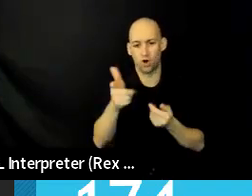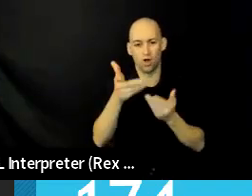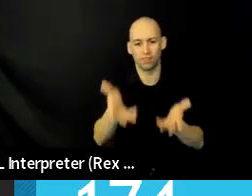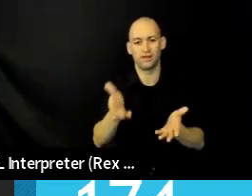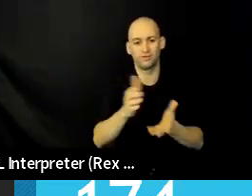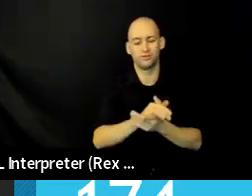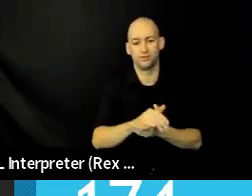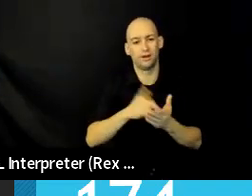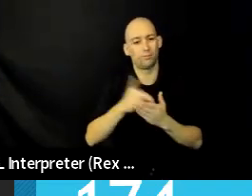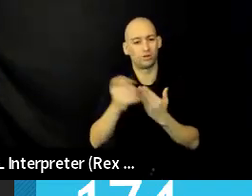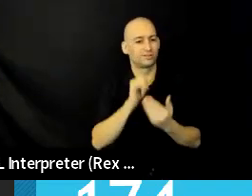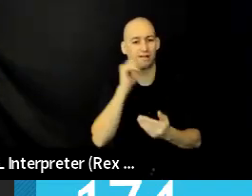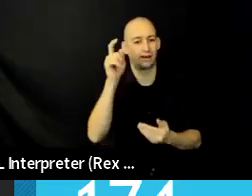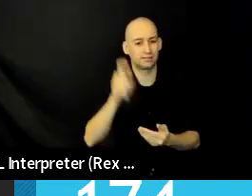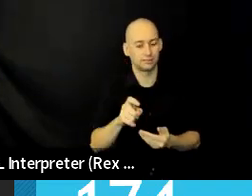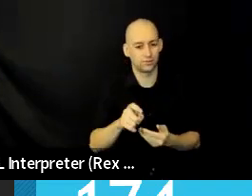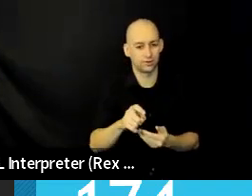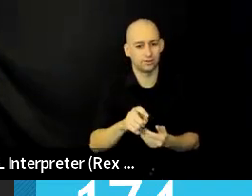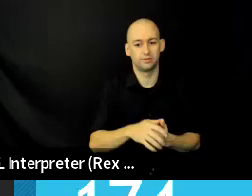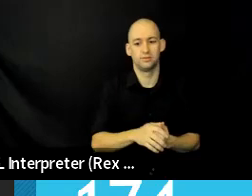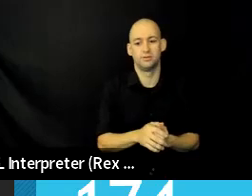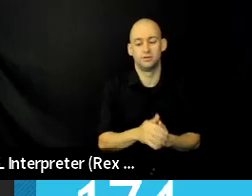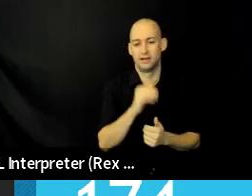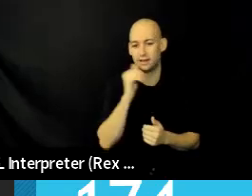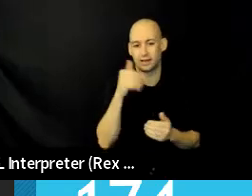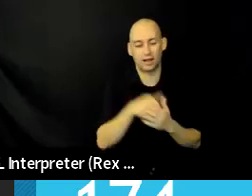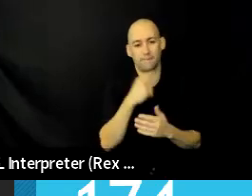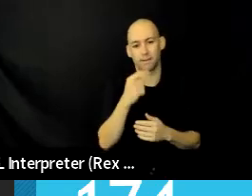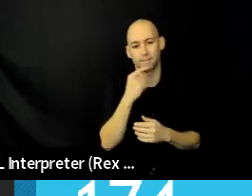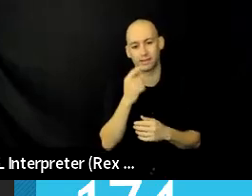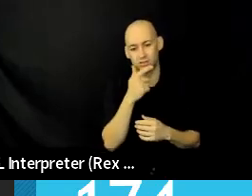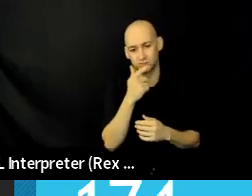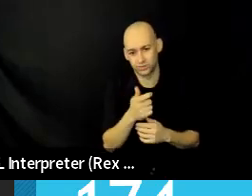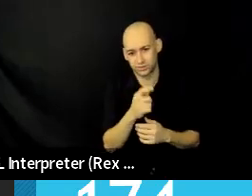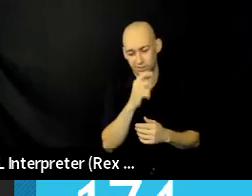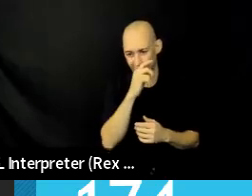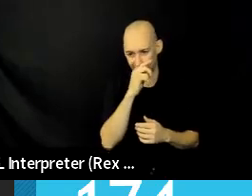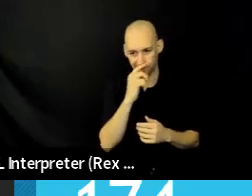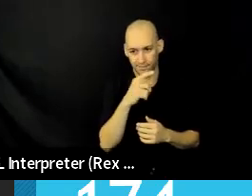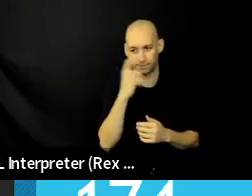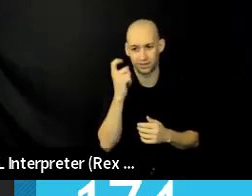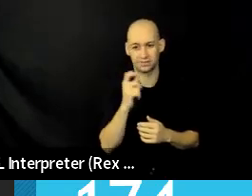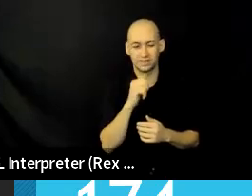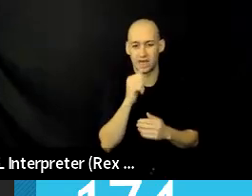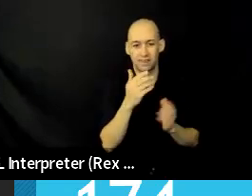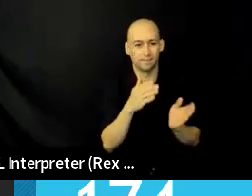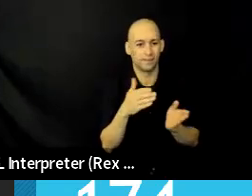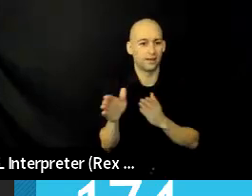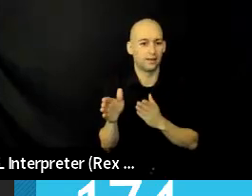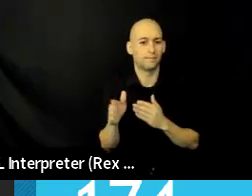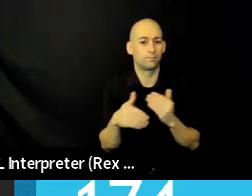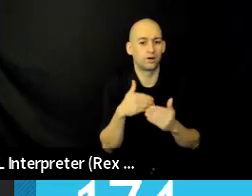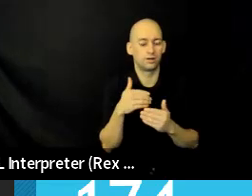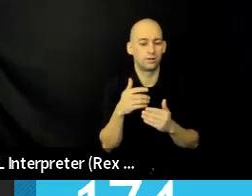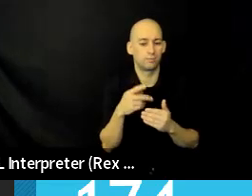not necessary, or is not in the public interest and necessity because it is not the planned project.